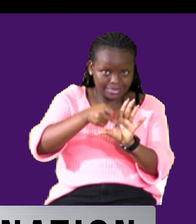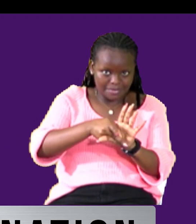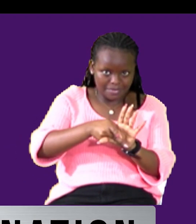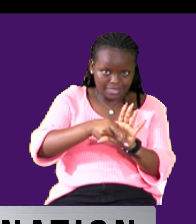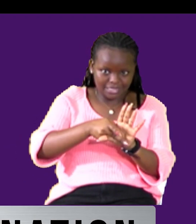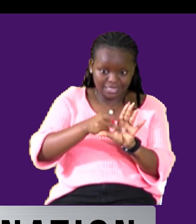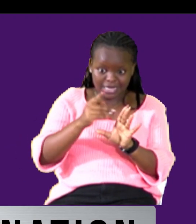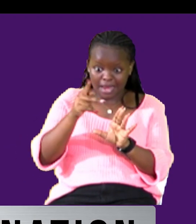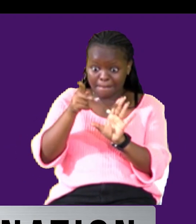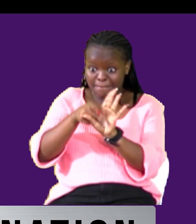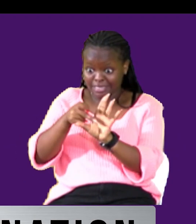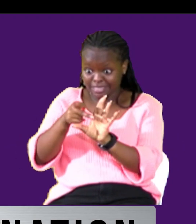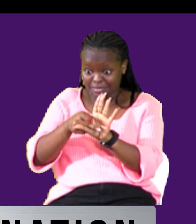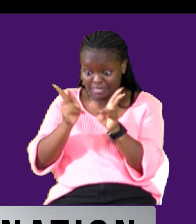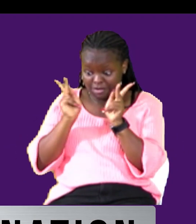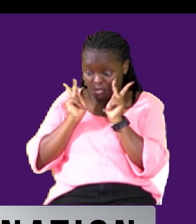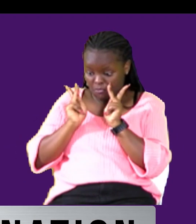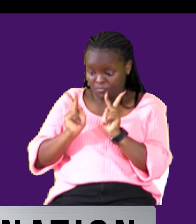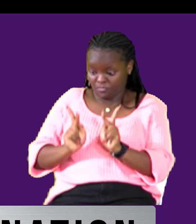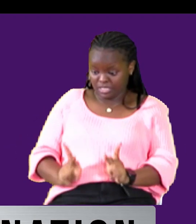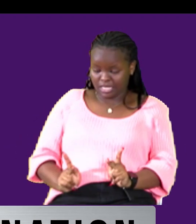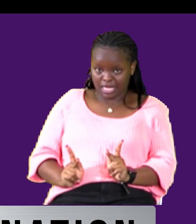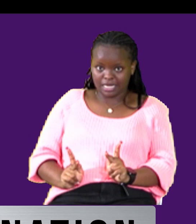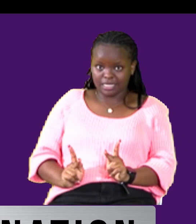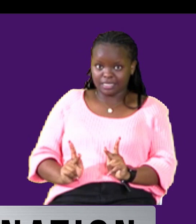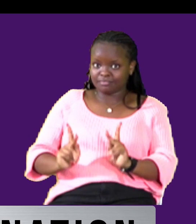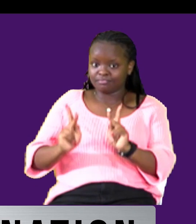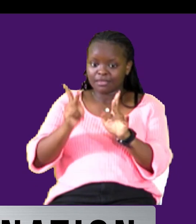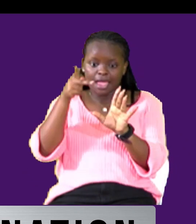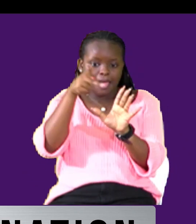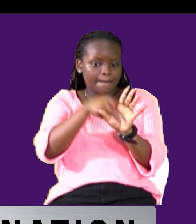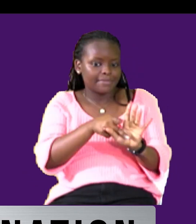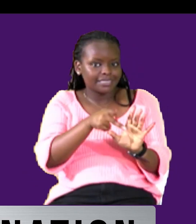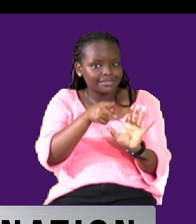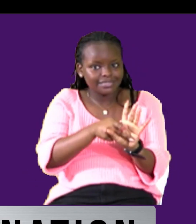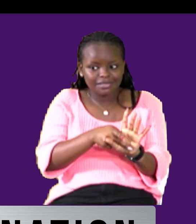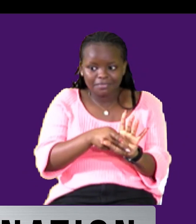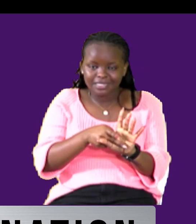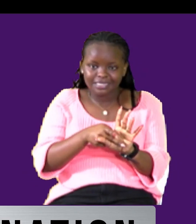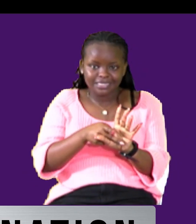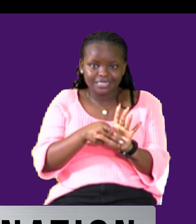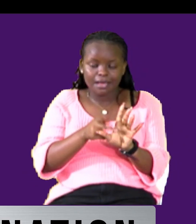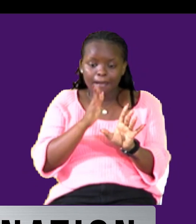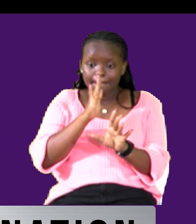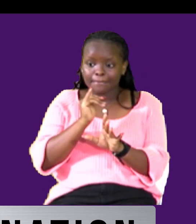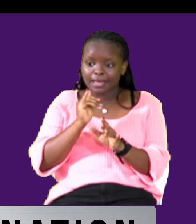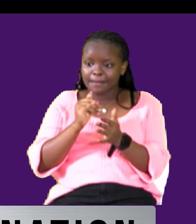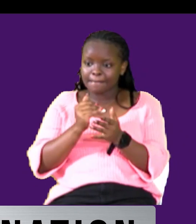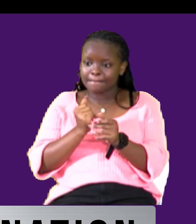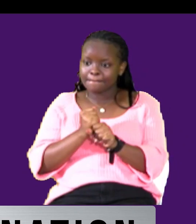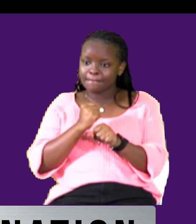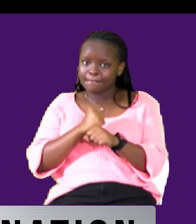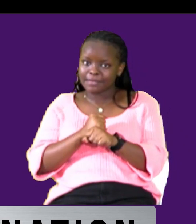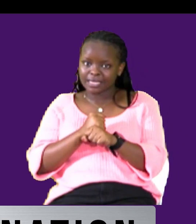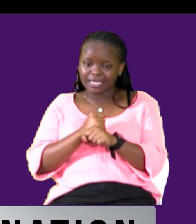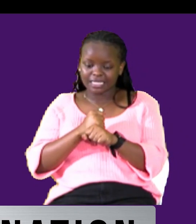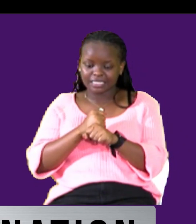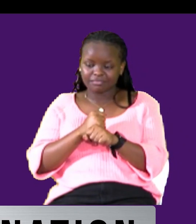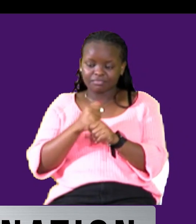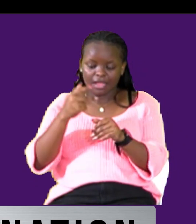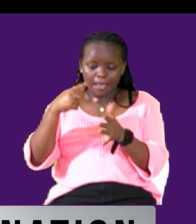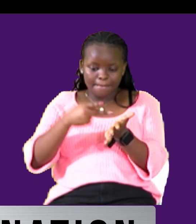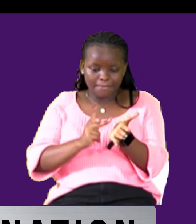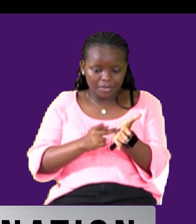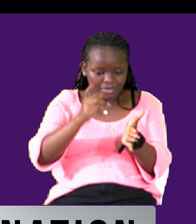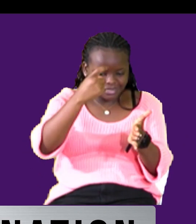can participate physically, you can participate fiscally by making payments through taxation and stuff